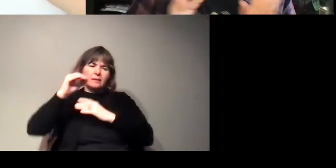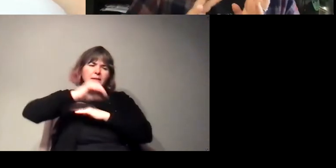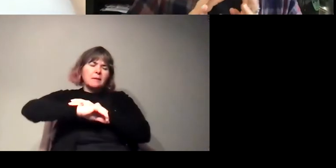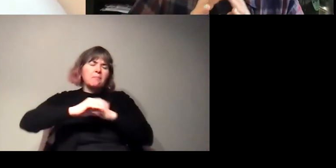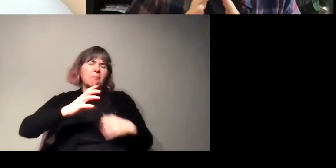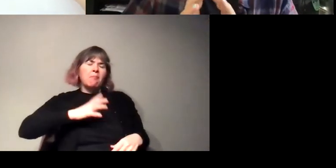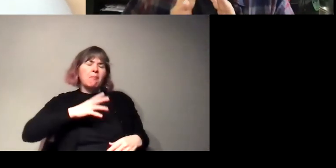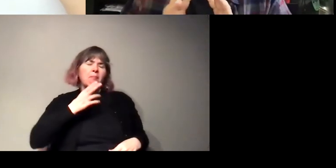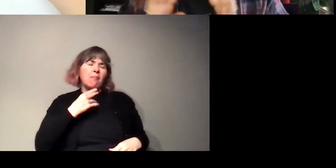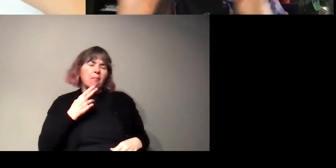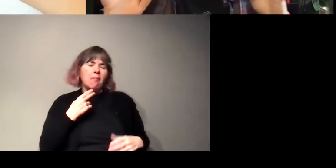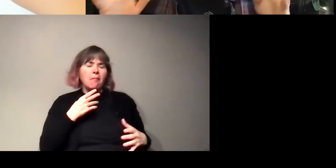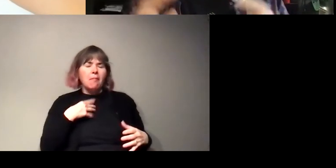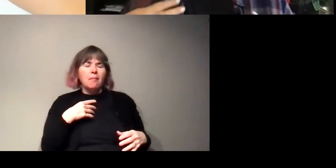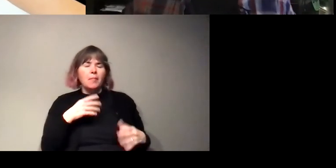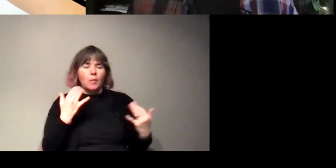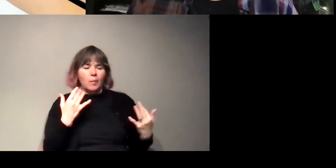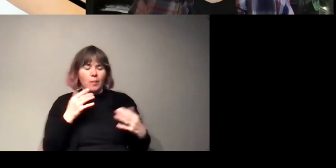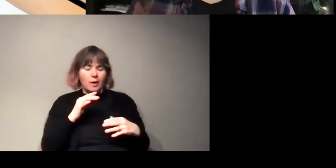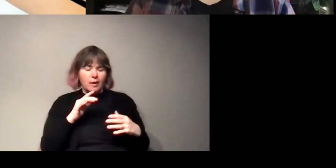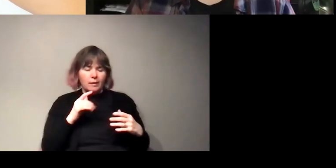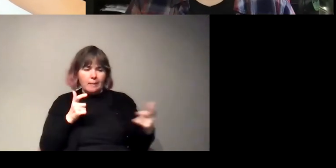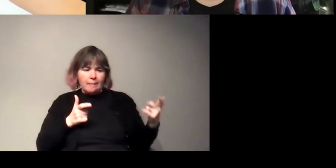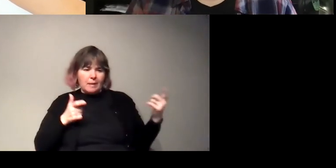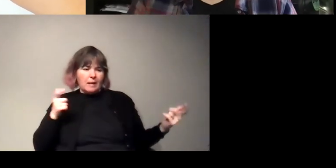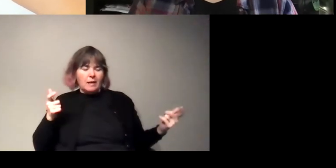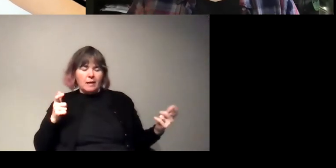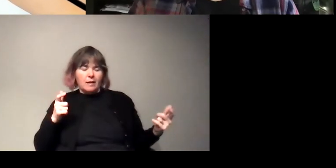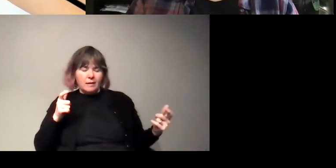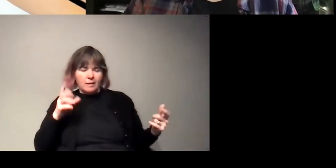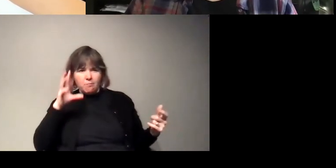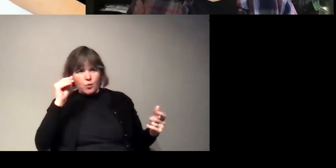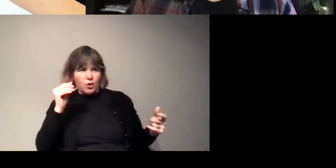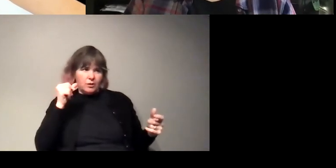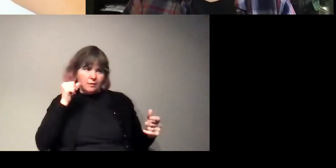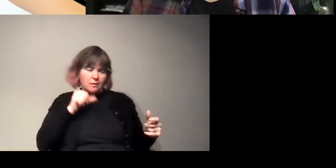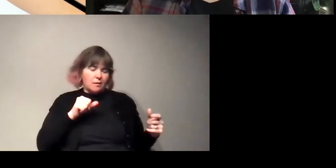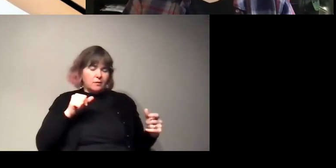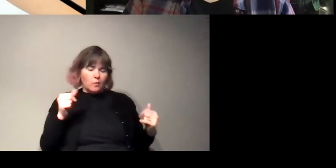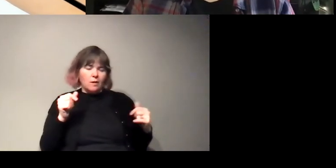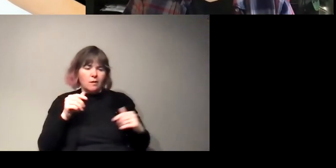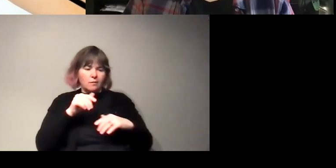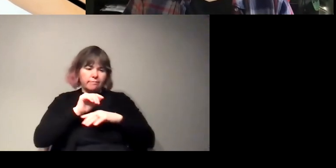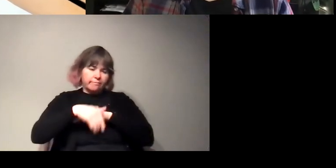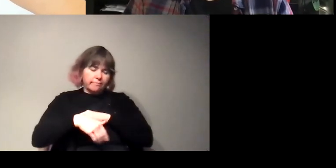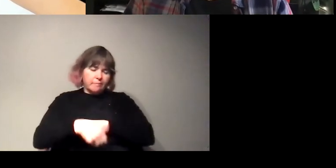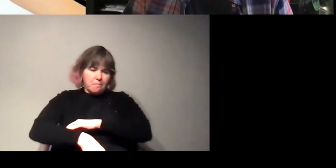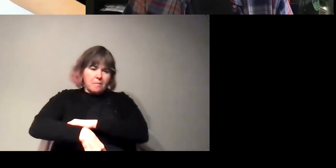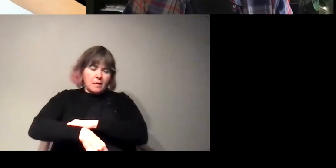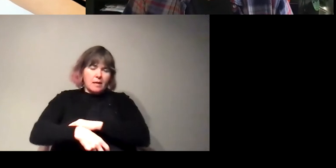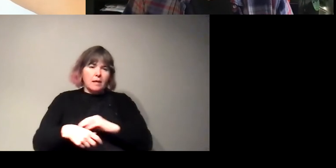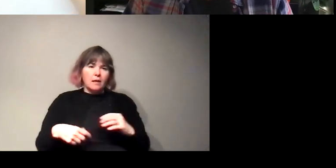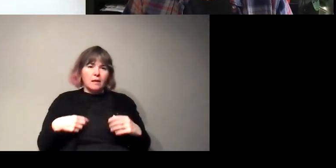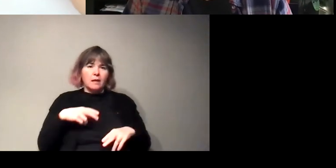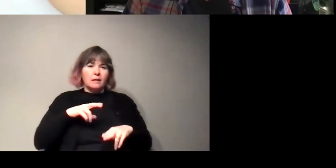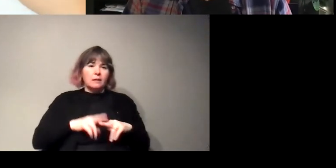get smaller moths, and then the big boys come out, or gals for that matter, come out later. And so I just sit in